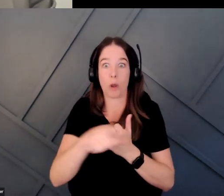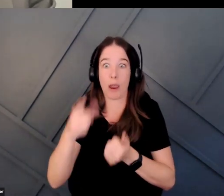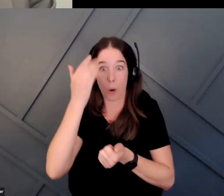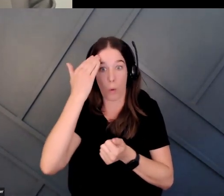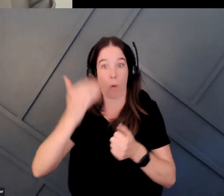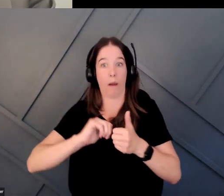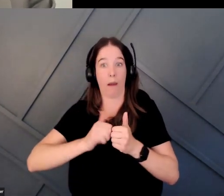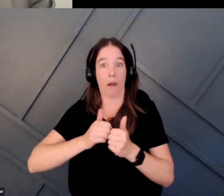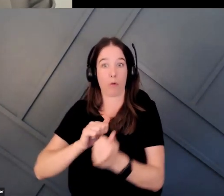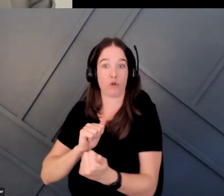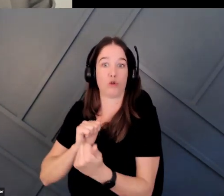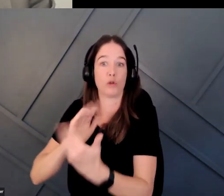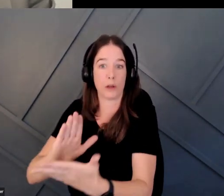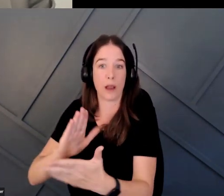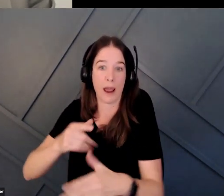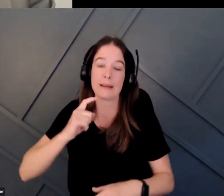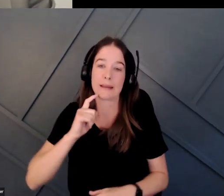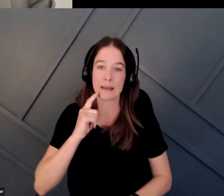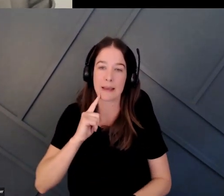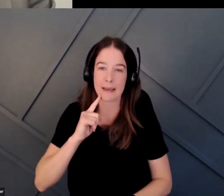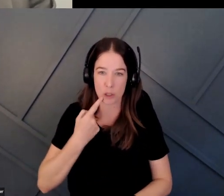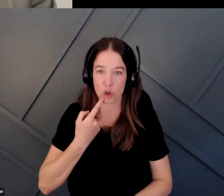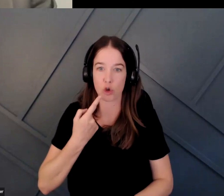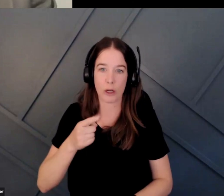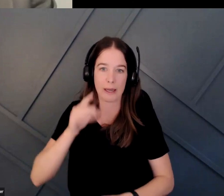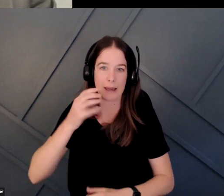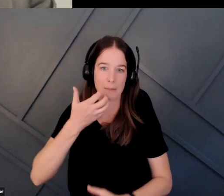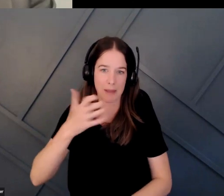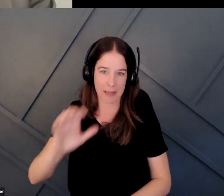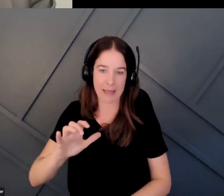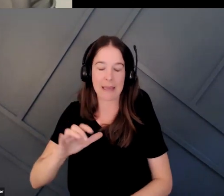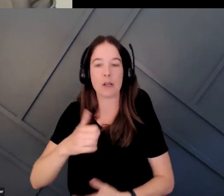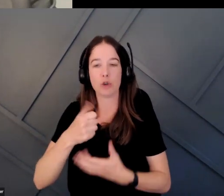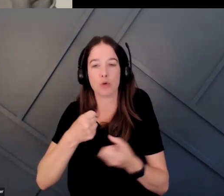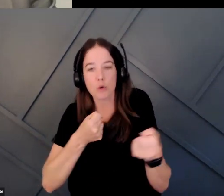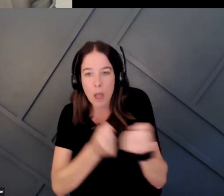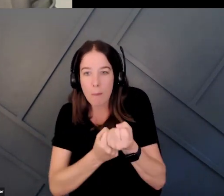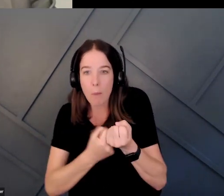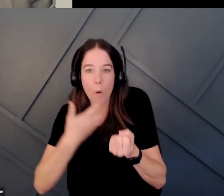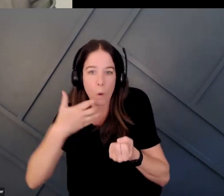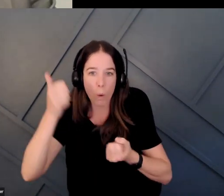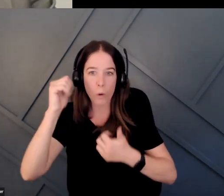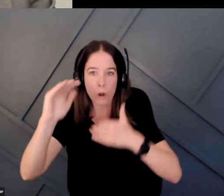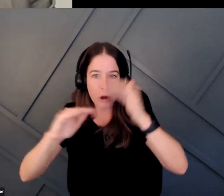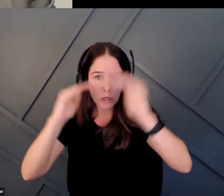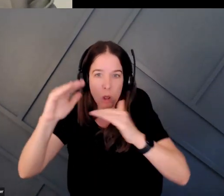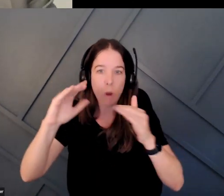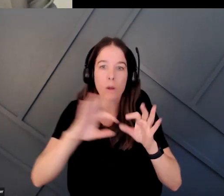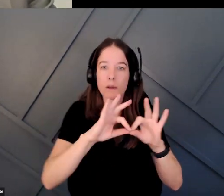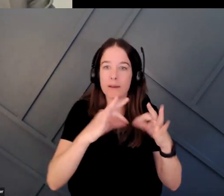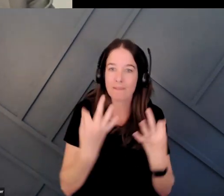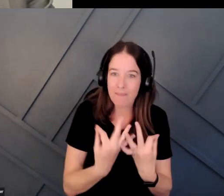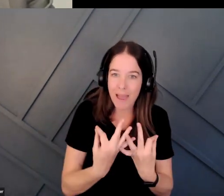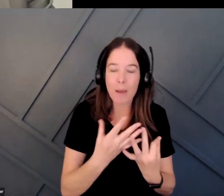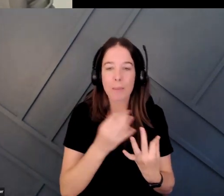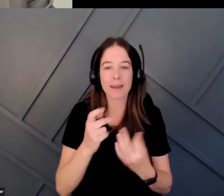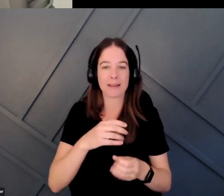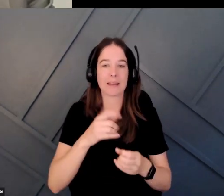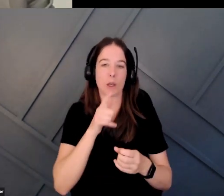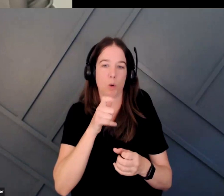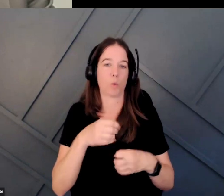older adults, people with disabilities, their families, and caregivers. We want to thank the many aging and